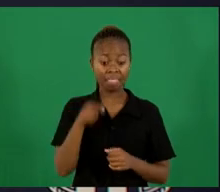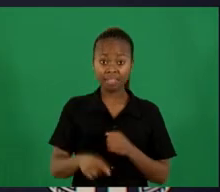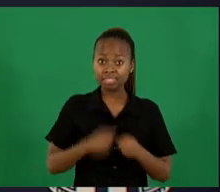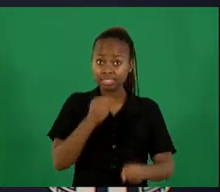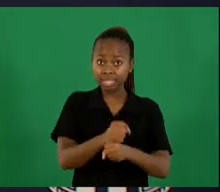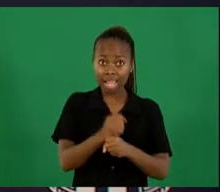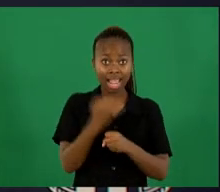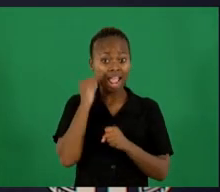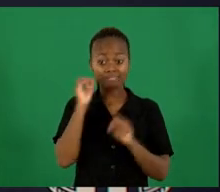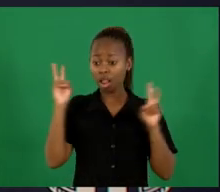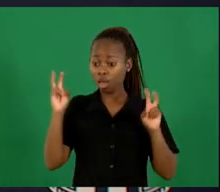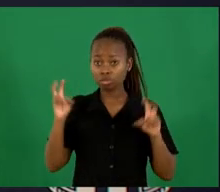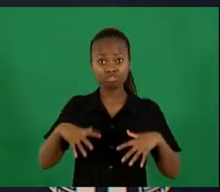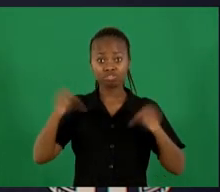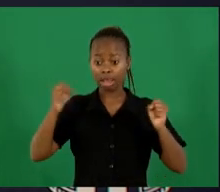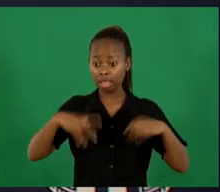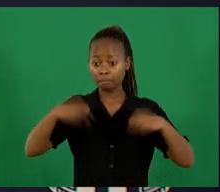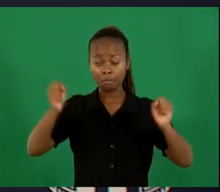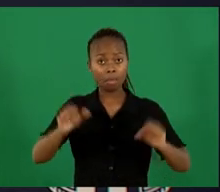growth.